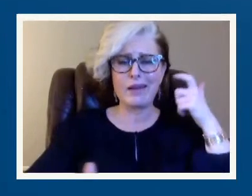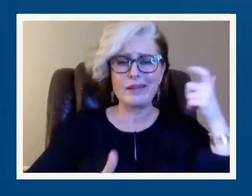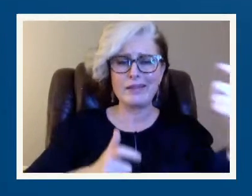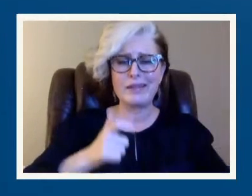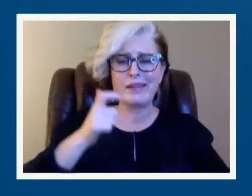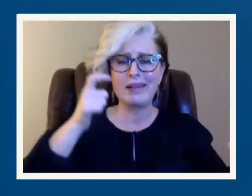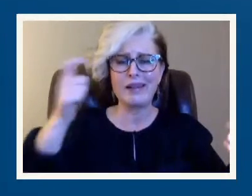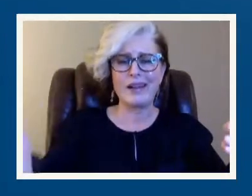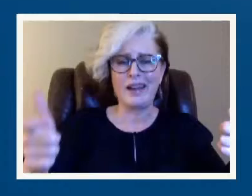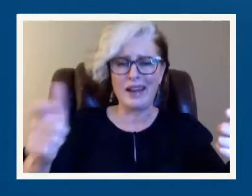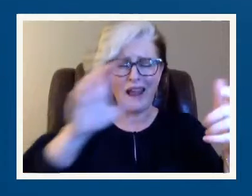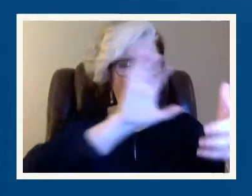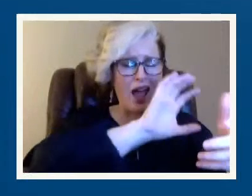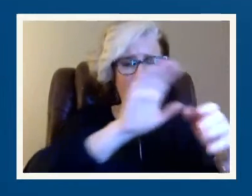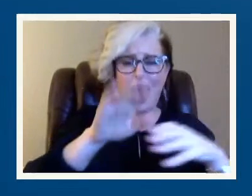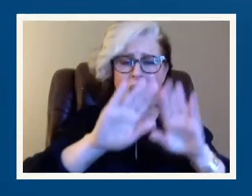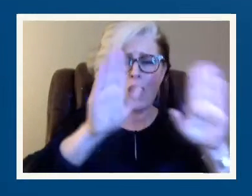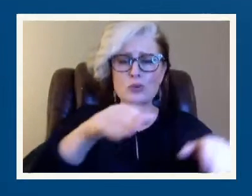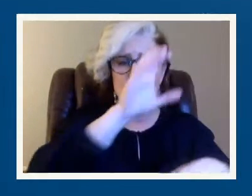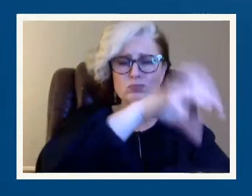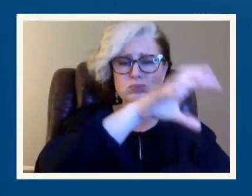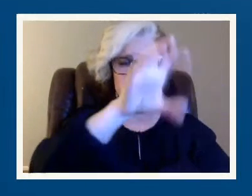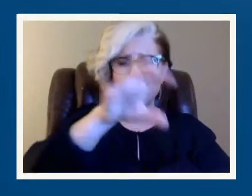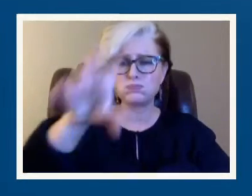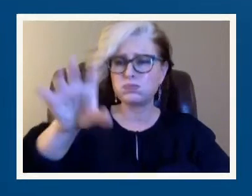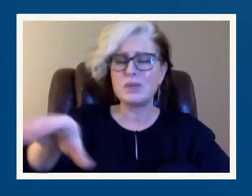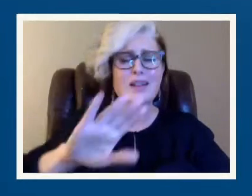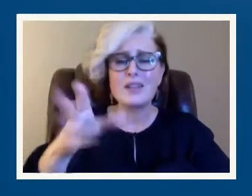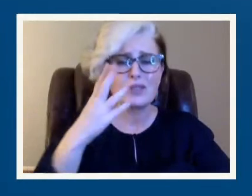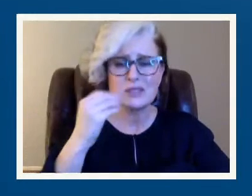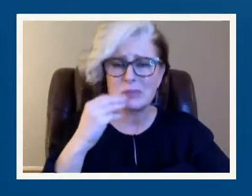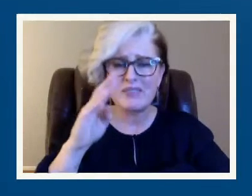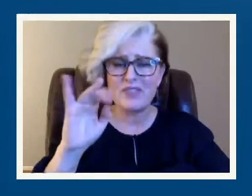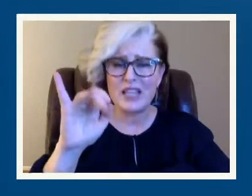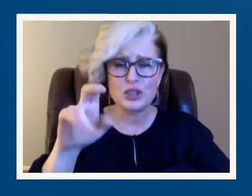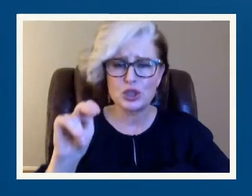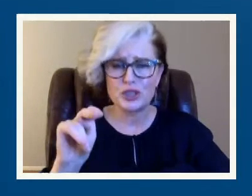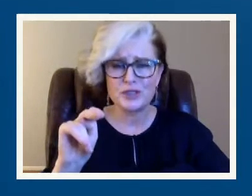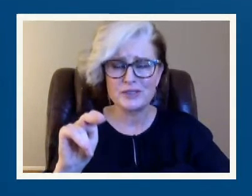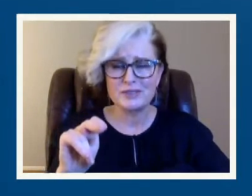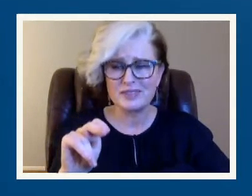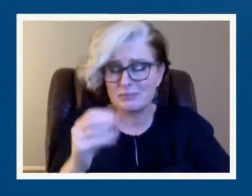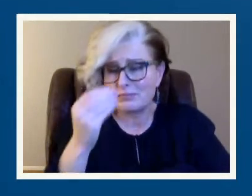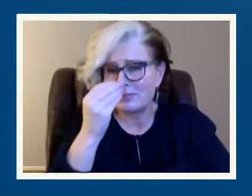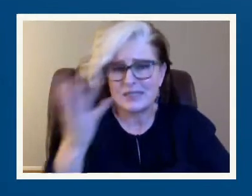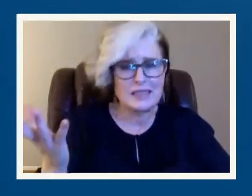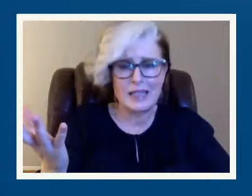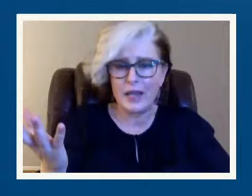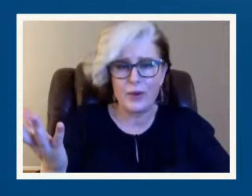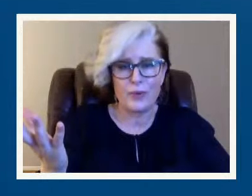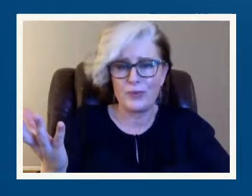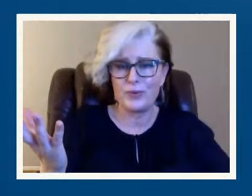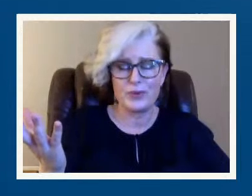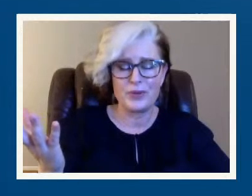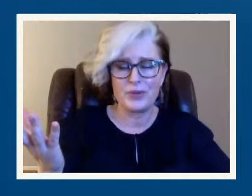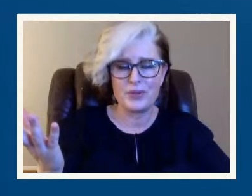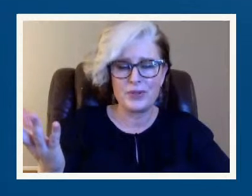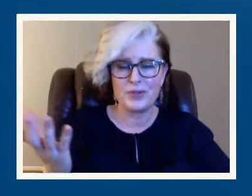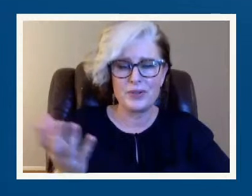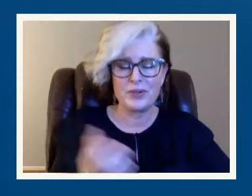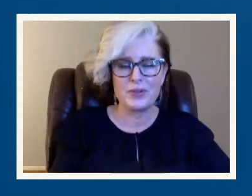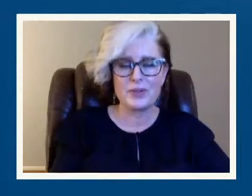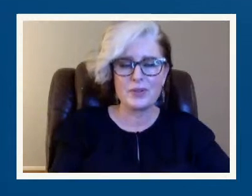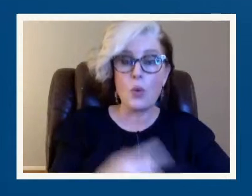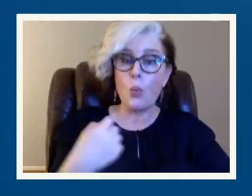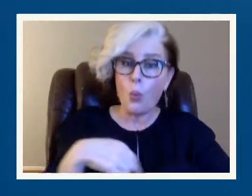mansions. He's never experienced inflation. Doesn't really have taken a choice to ever care about that. But